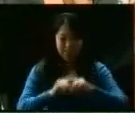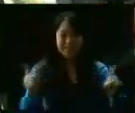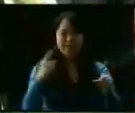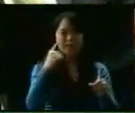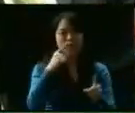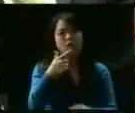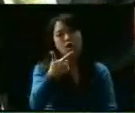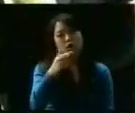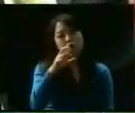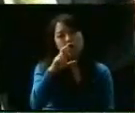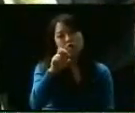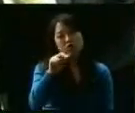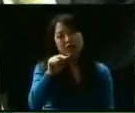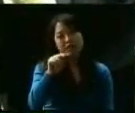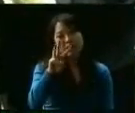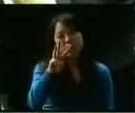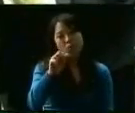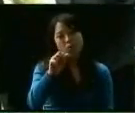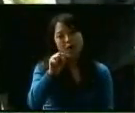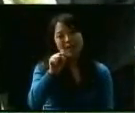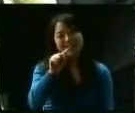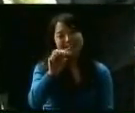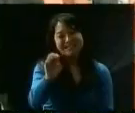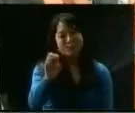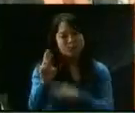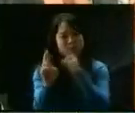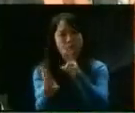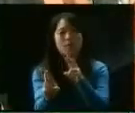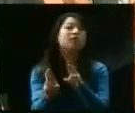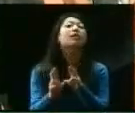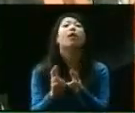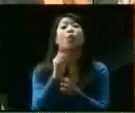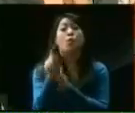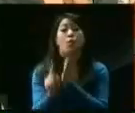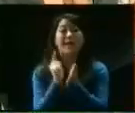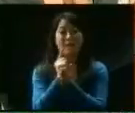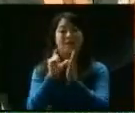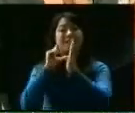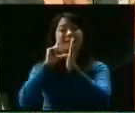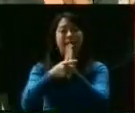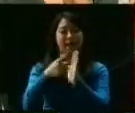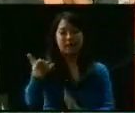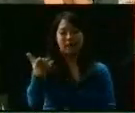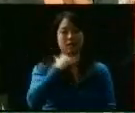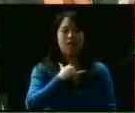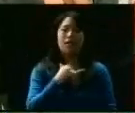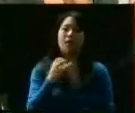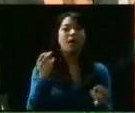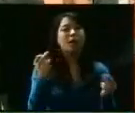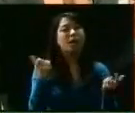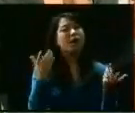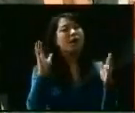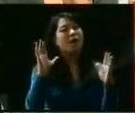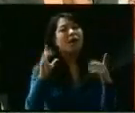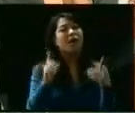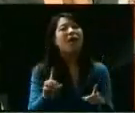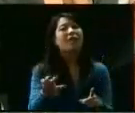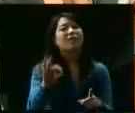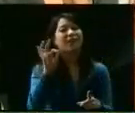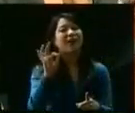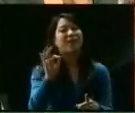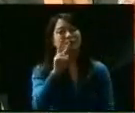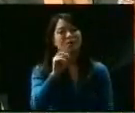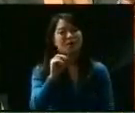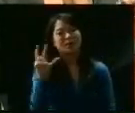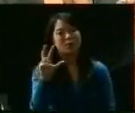reports. And I got an email like an hour after Larry made this call, and miraculously they found the original 2003